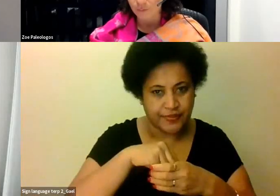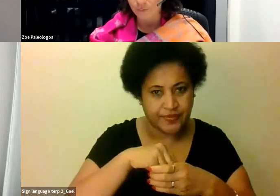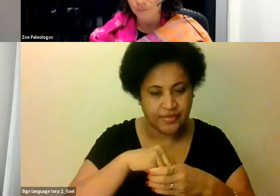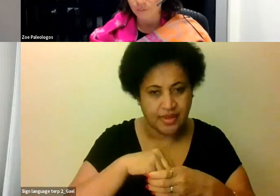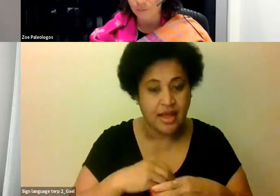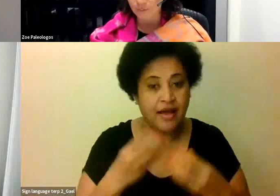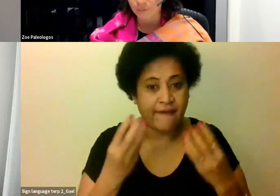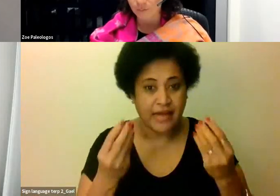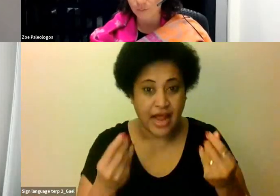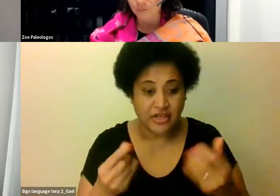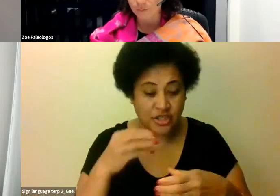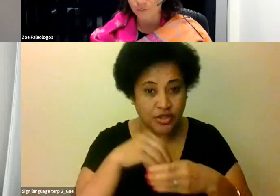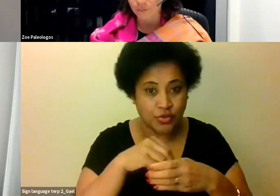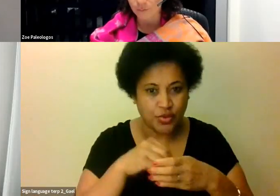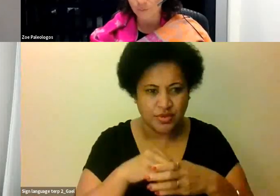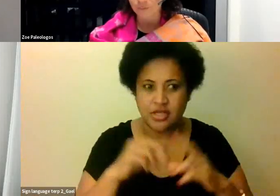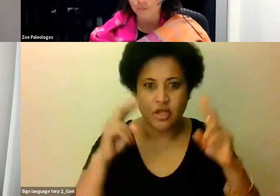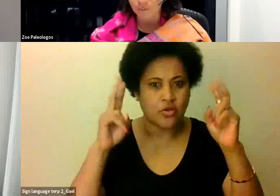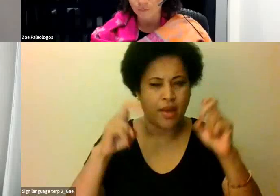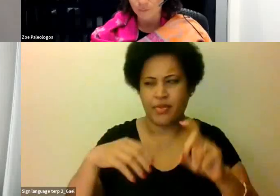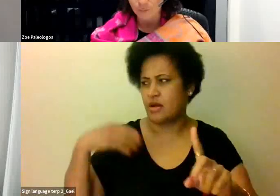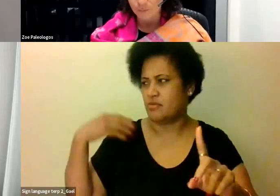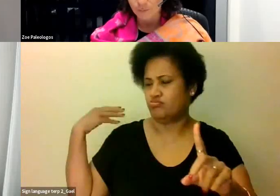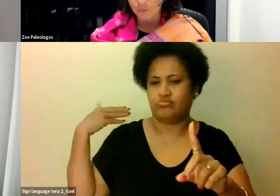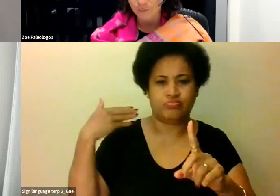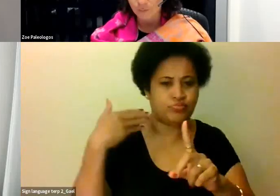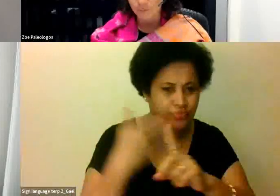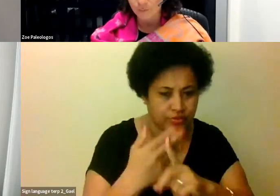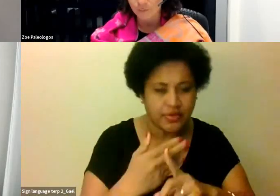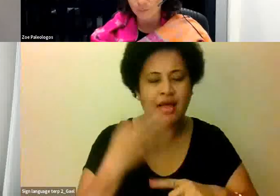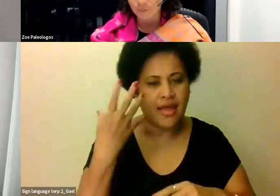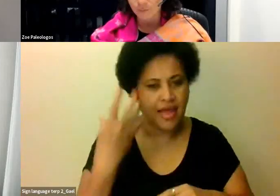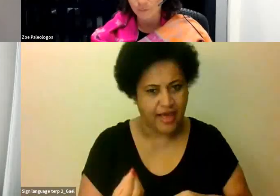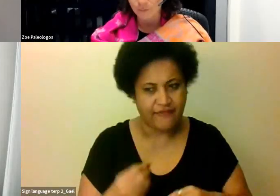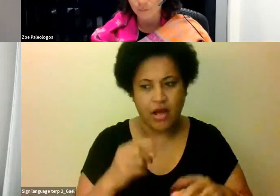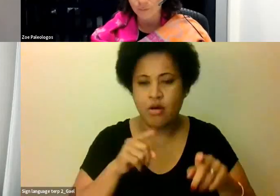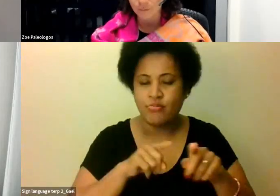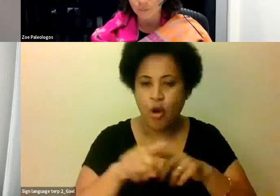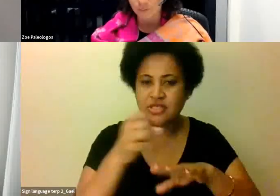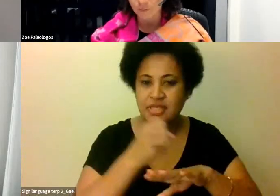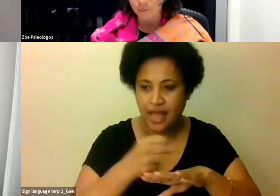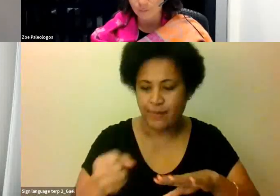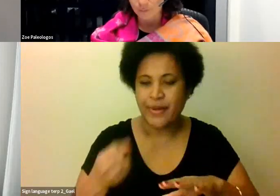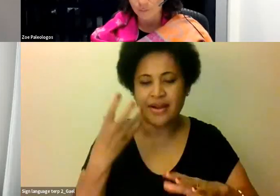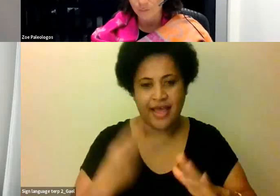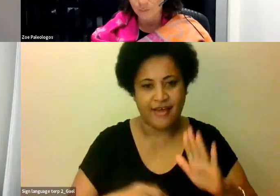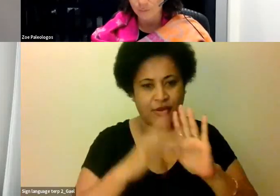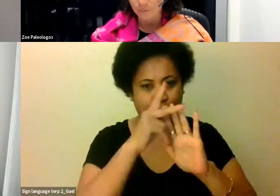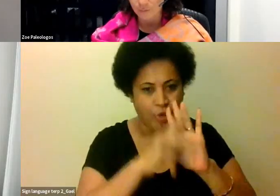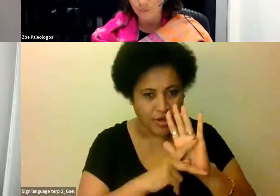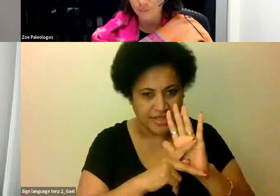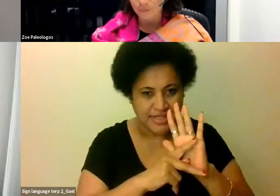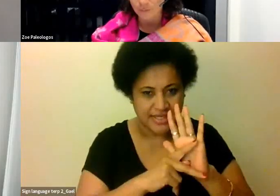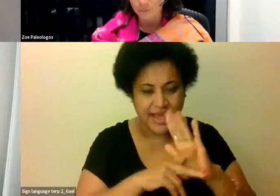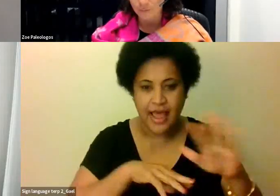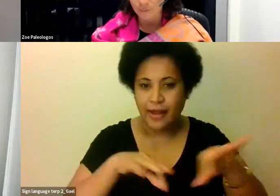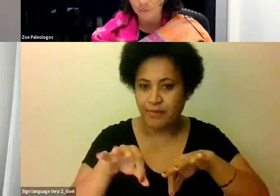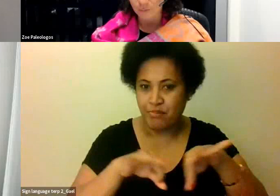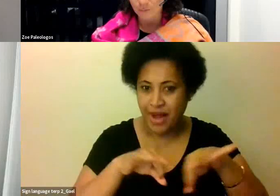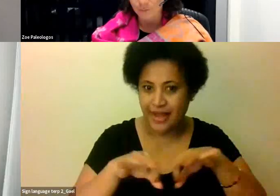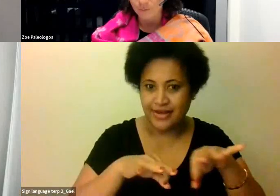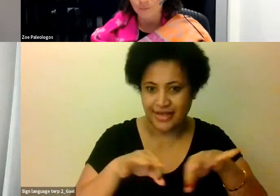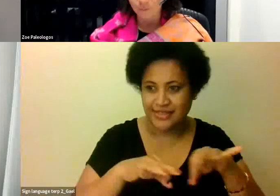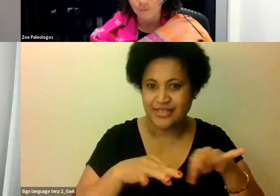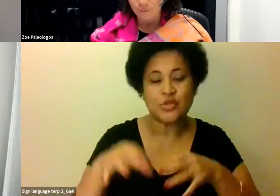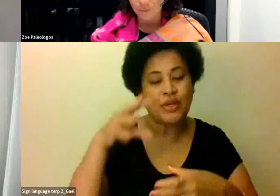is a topic that has been around for a long time. Many governments have policies and strategies around financial